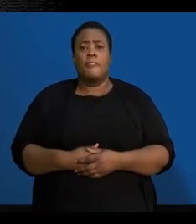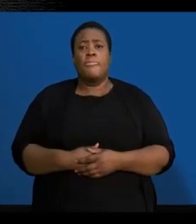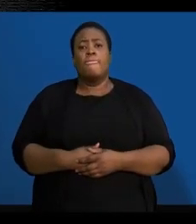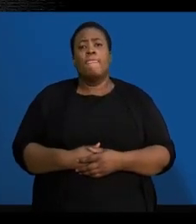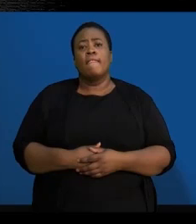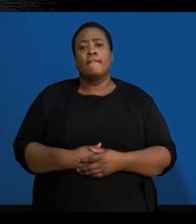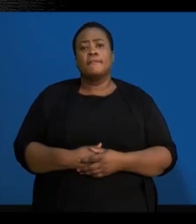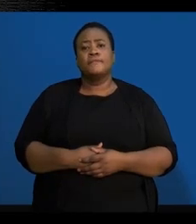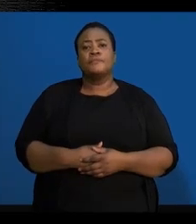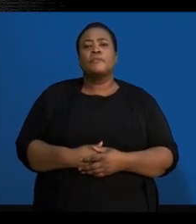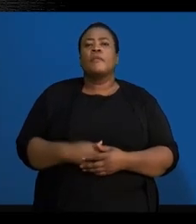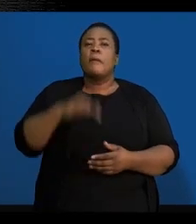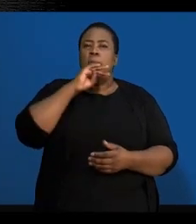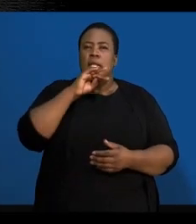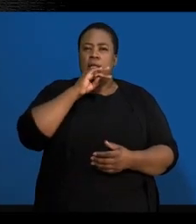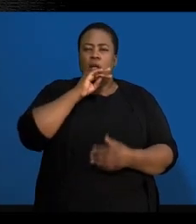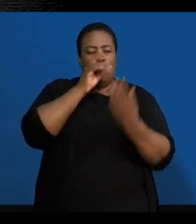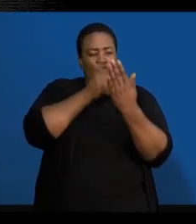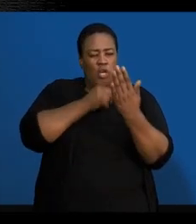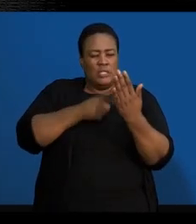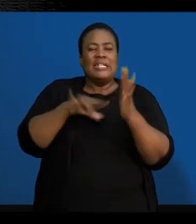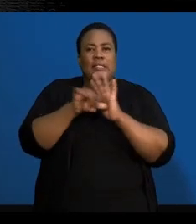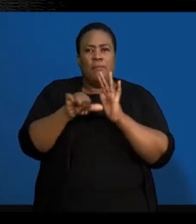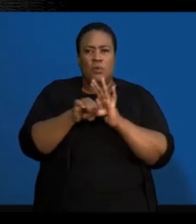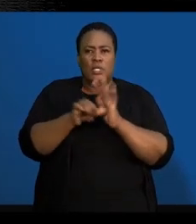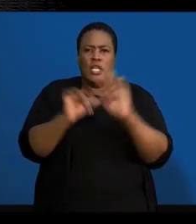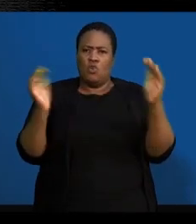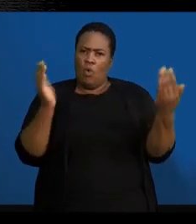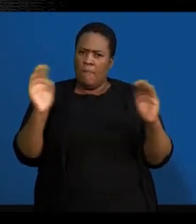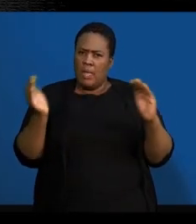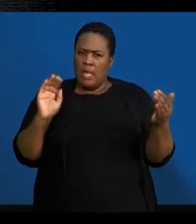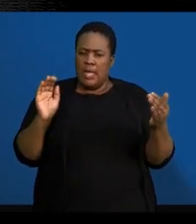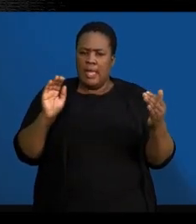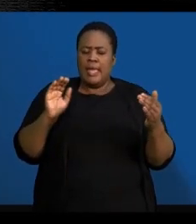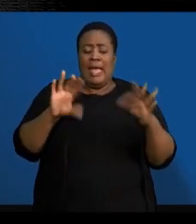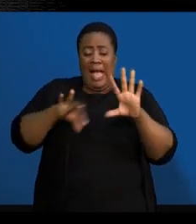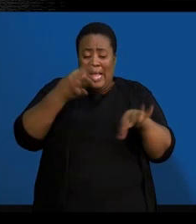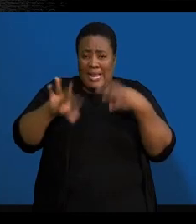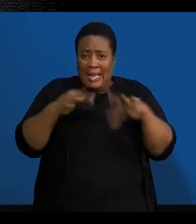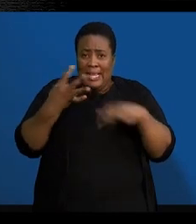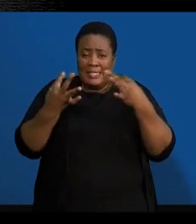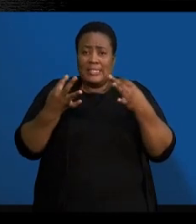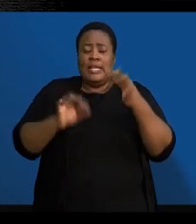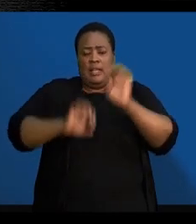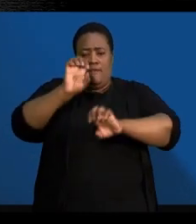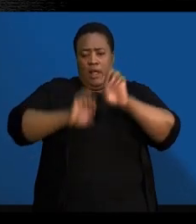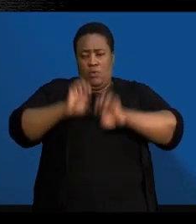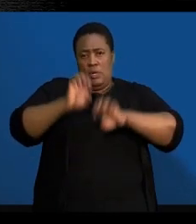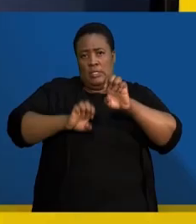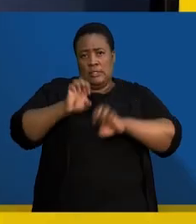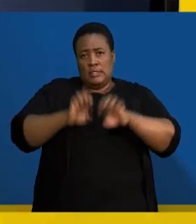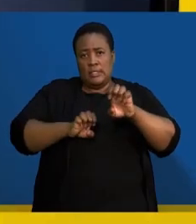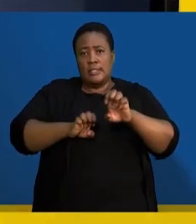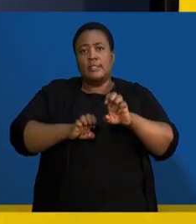meaning of instructions like compare, analyze, and evaluate. Okay, there are more instruction words that are likely to